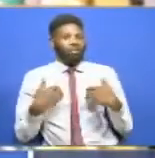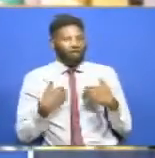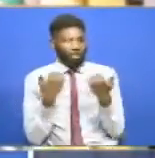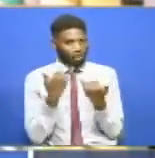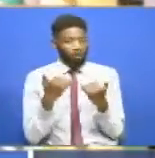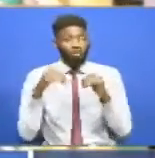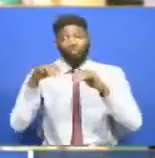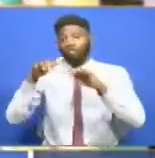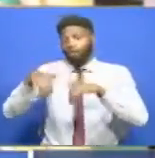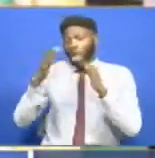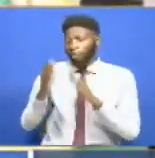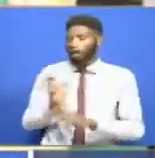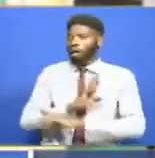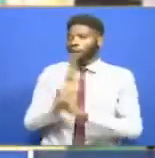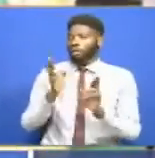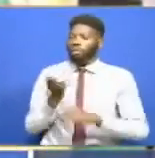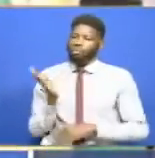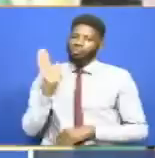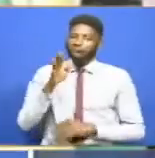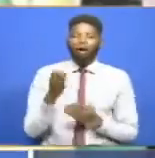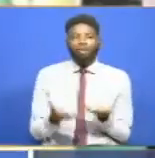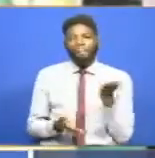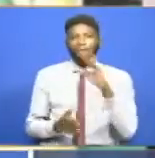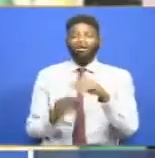Kurudi kwa mashamba yao.